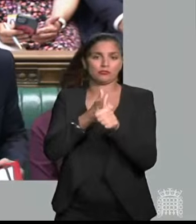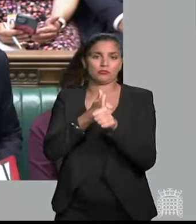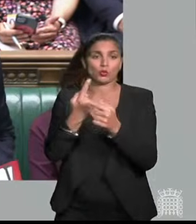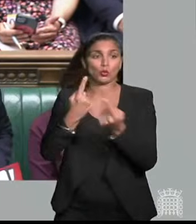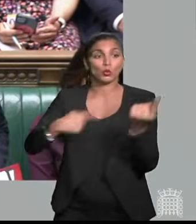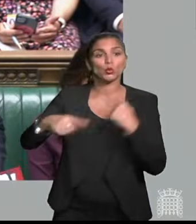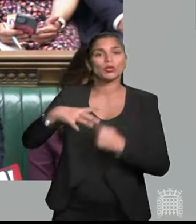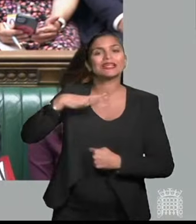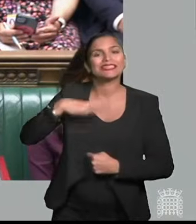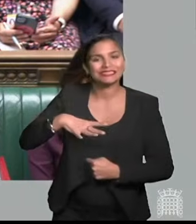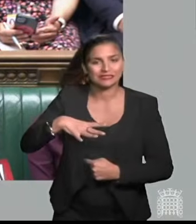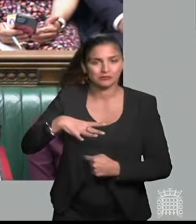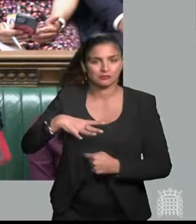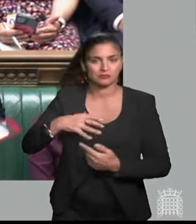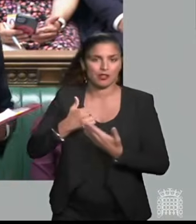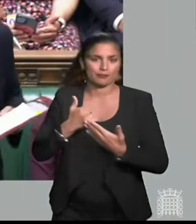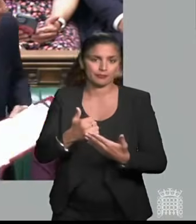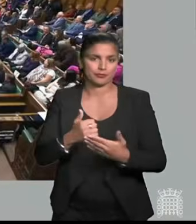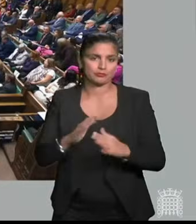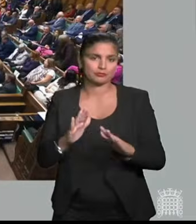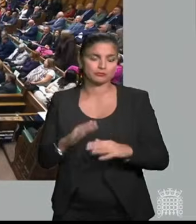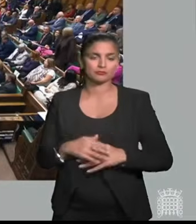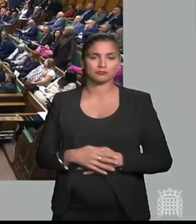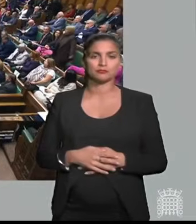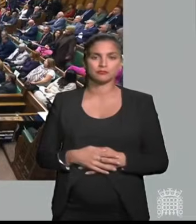when required in the coming days and weeks.